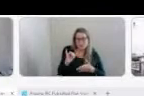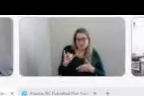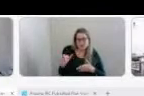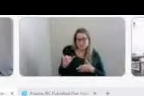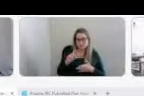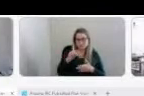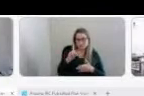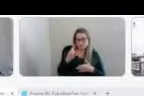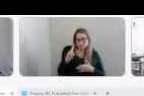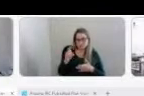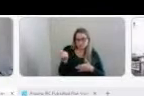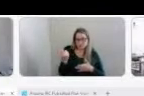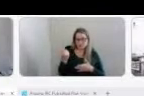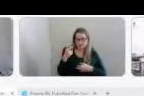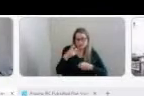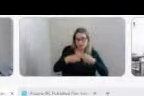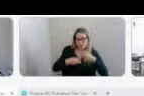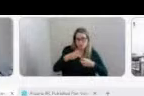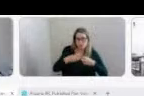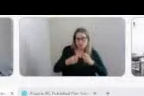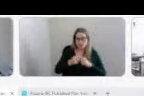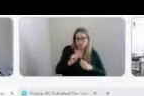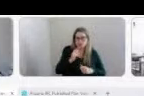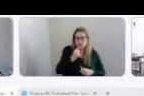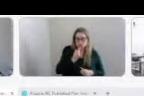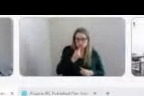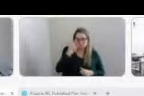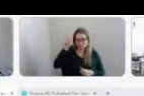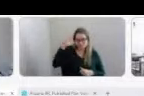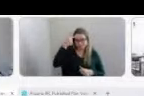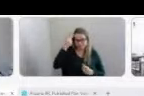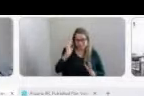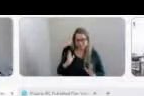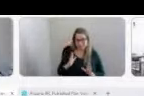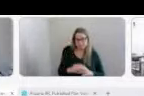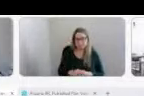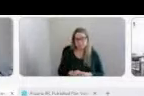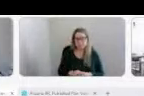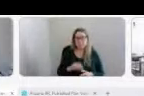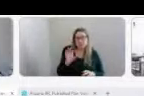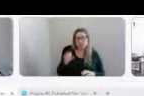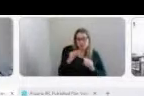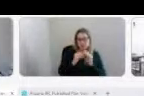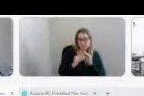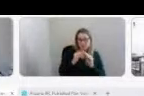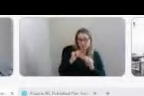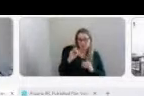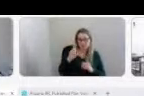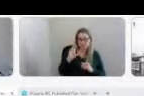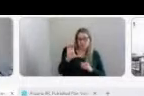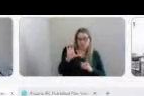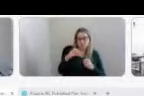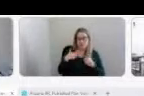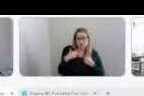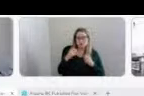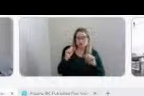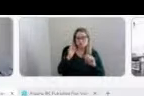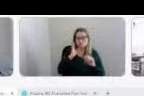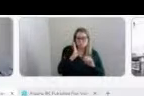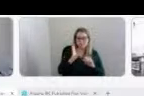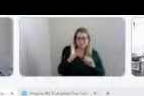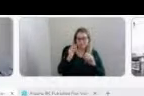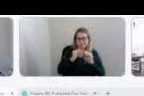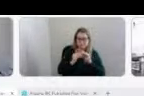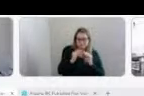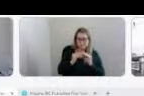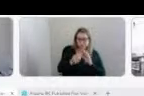ld 11 problem with extreme politicians but this can be fixed if the irc has the will to fix it first